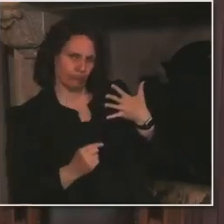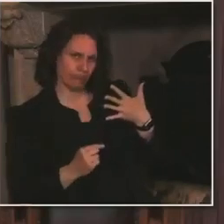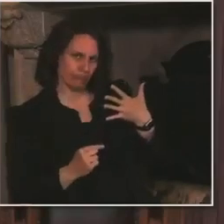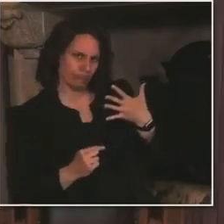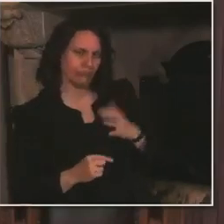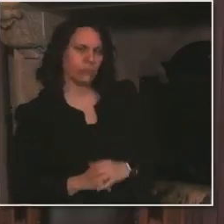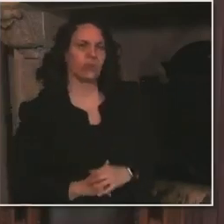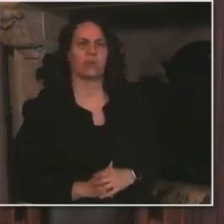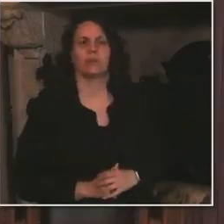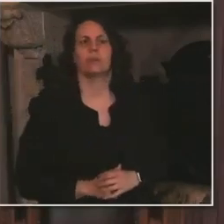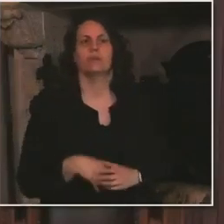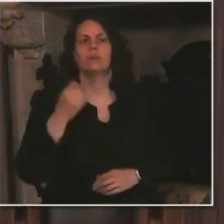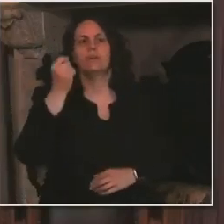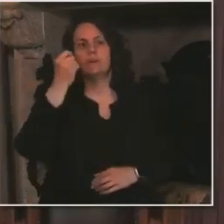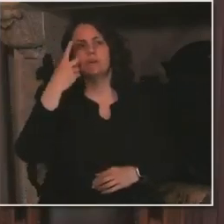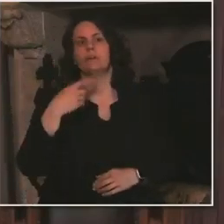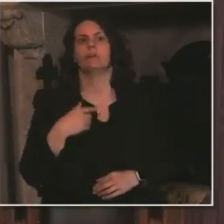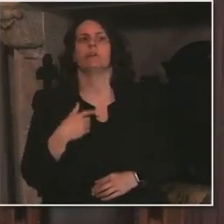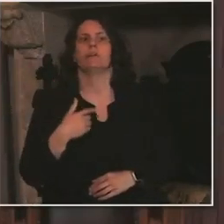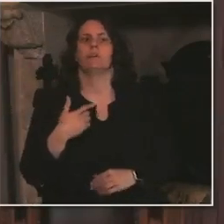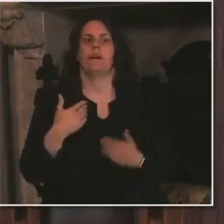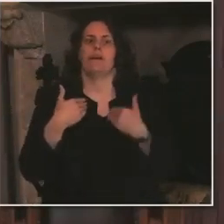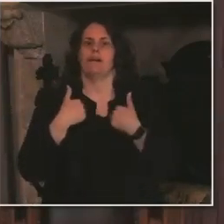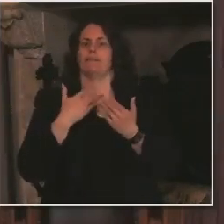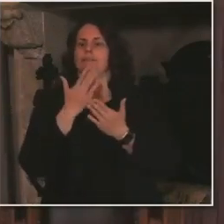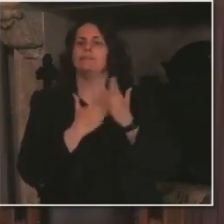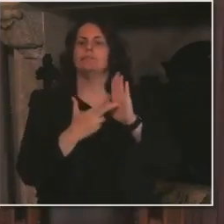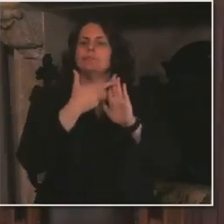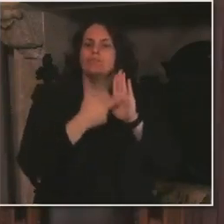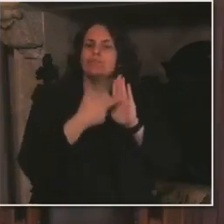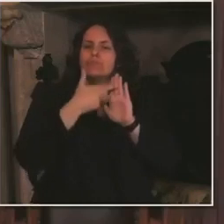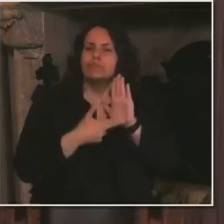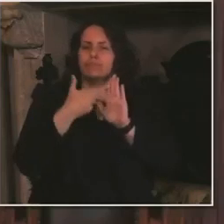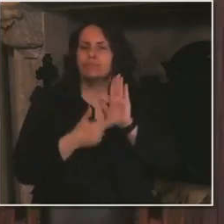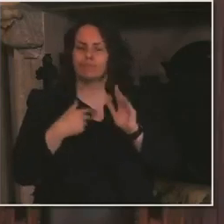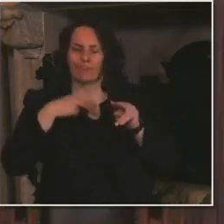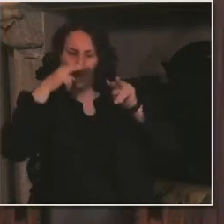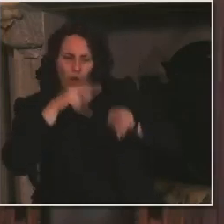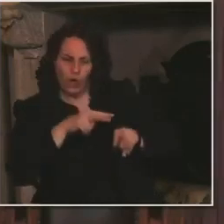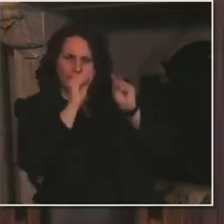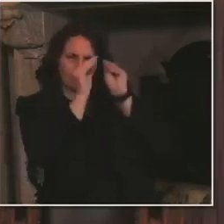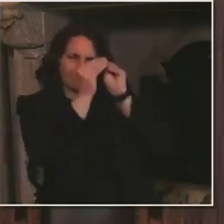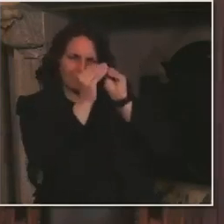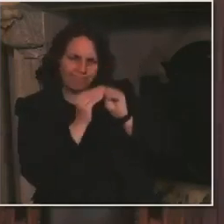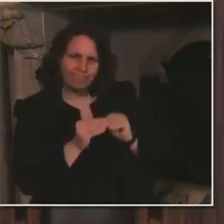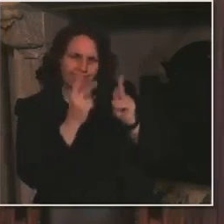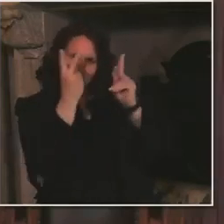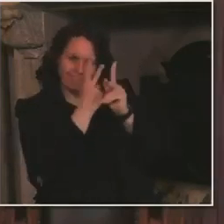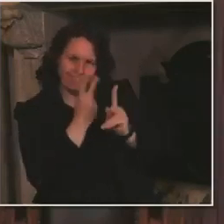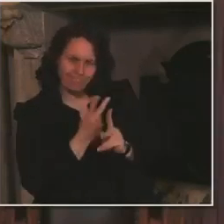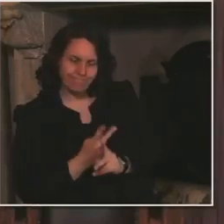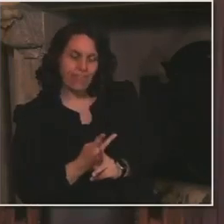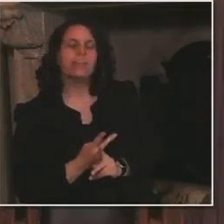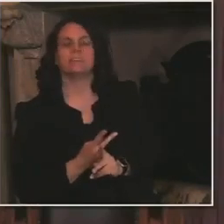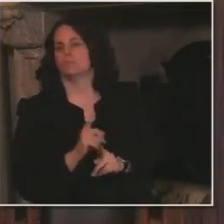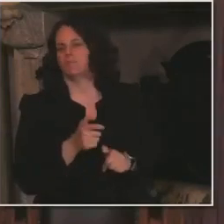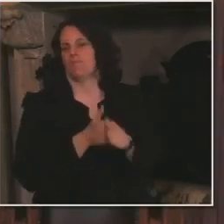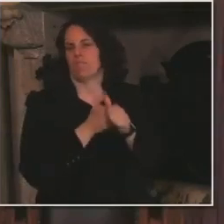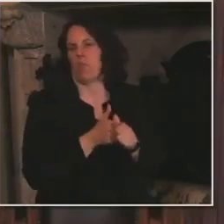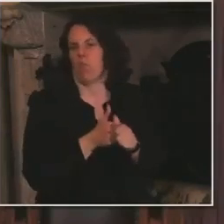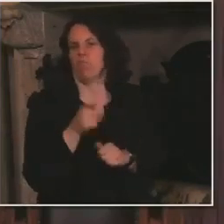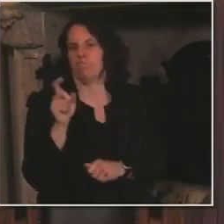are metrics that we have to achieve in order to get us to a place that is better. Lots of testing, lots